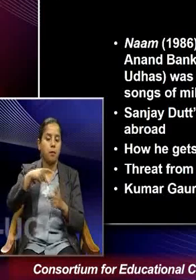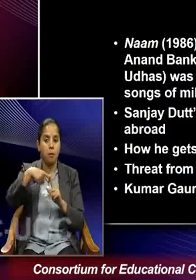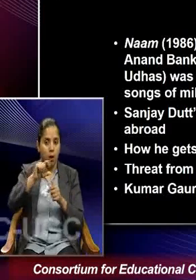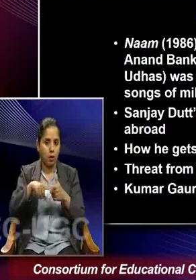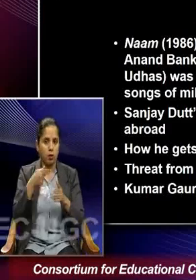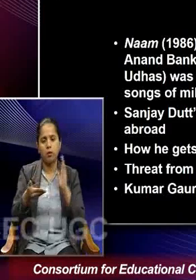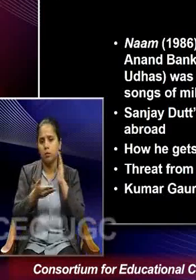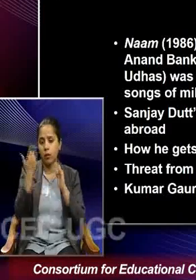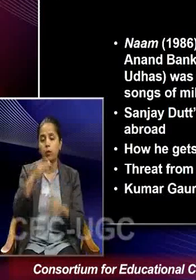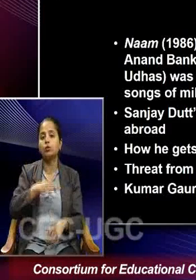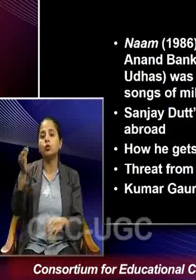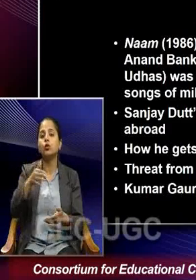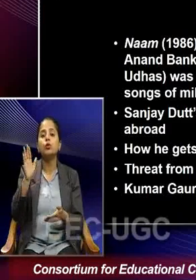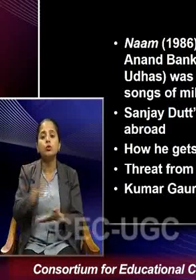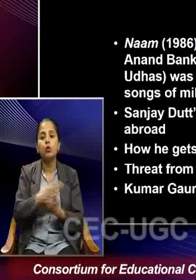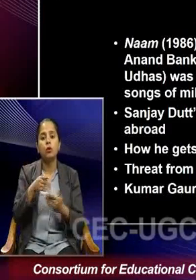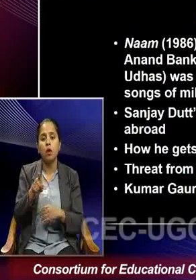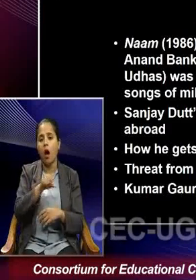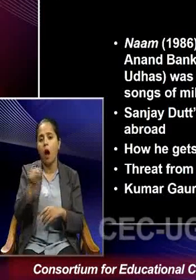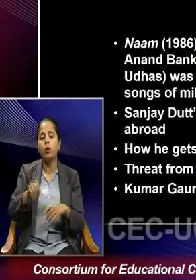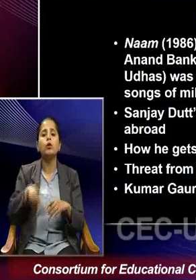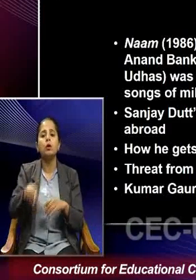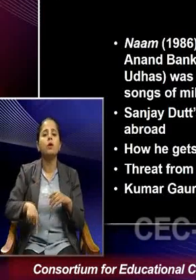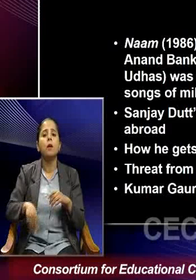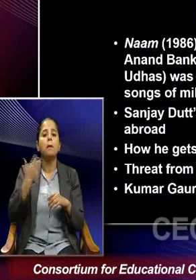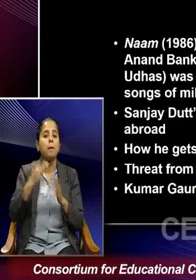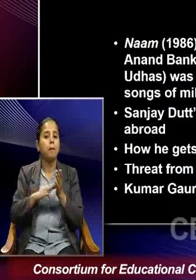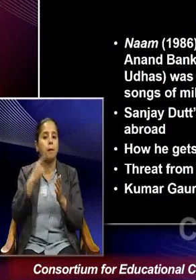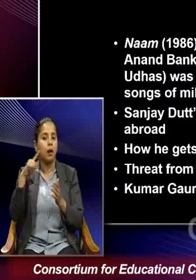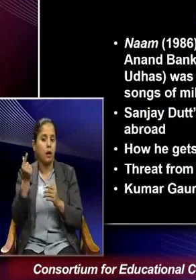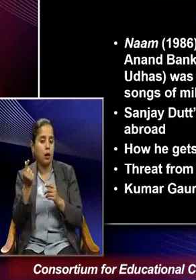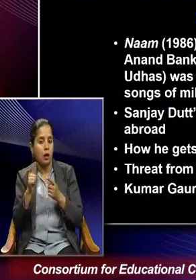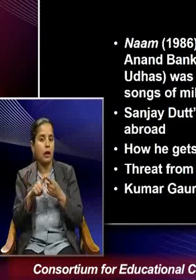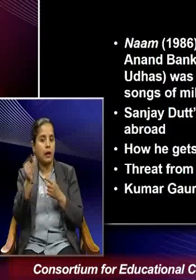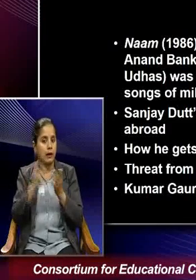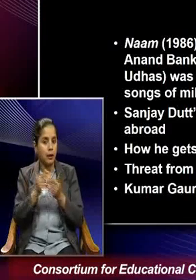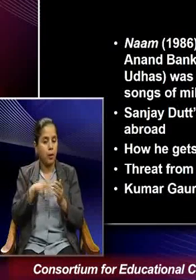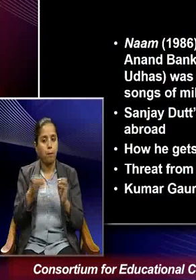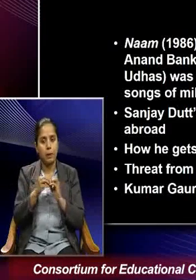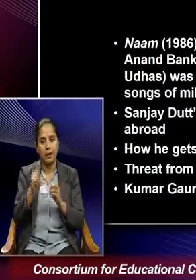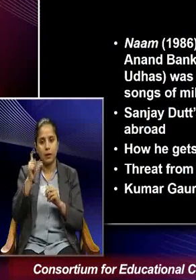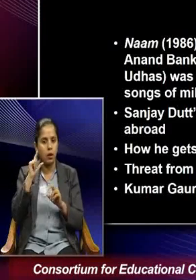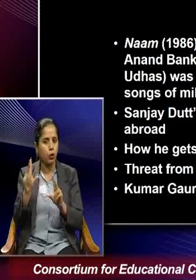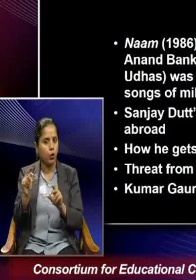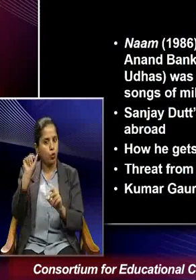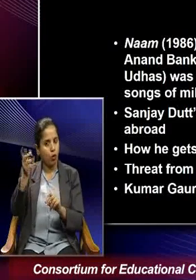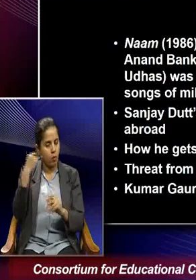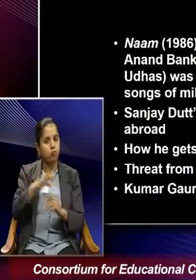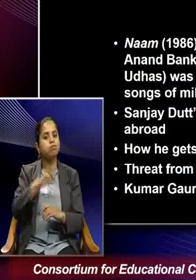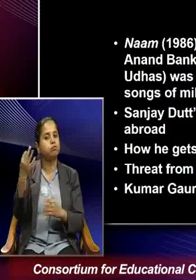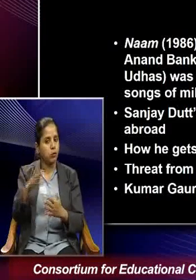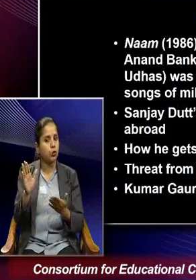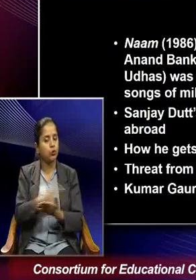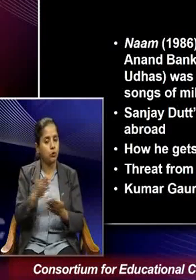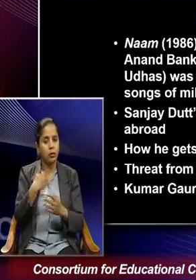song was selected as one of the 100 songs of millennium by BBC Radio. And we